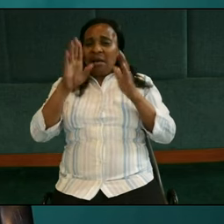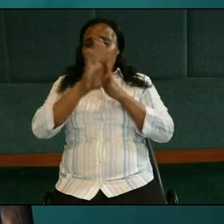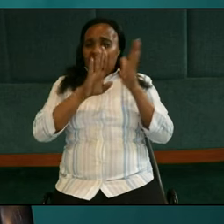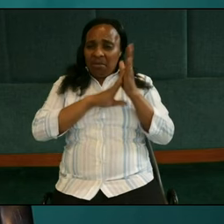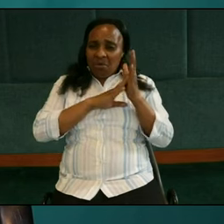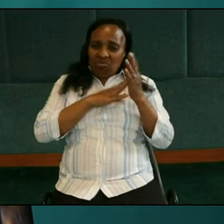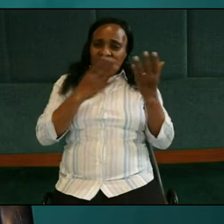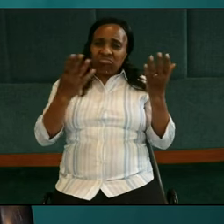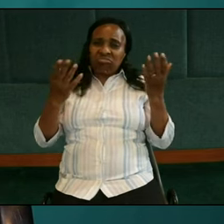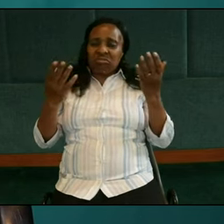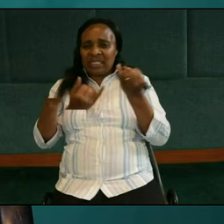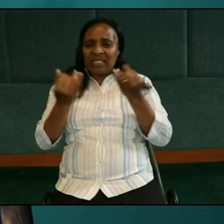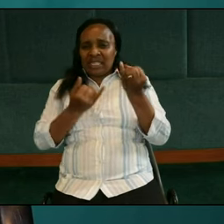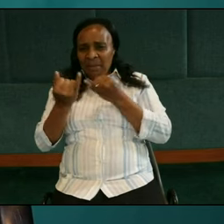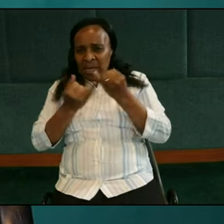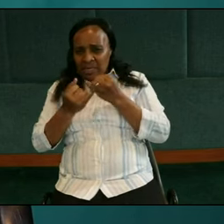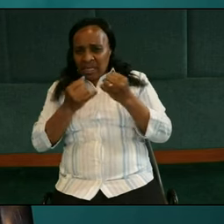hugging,